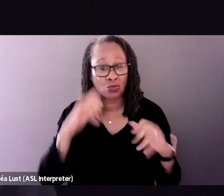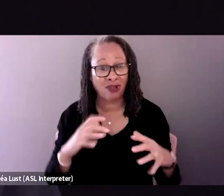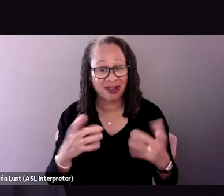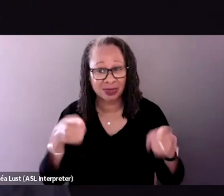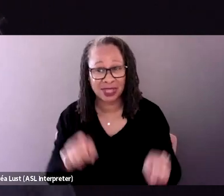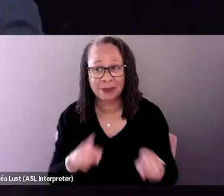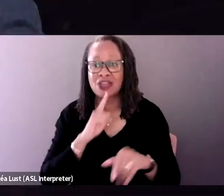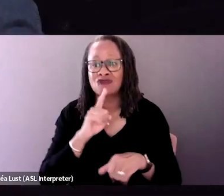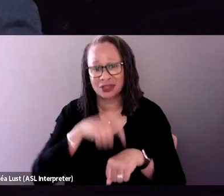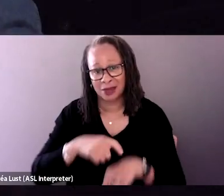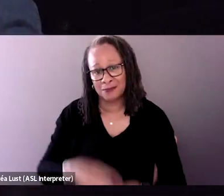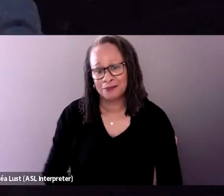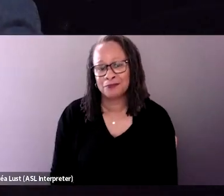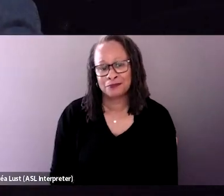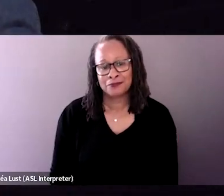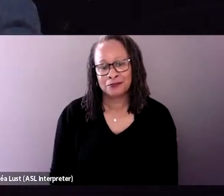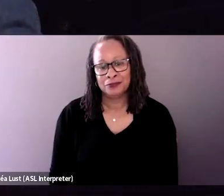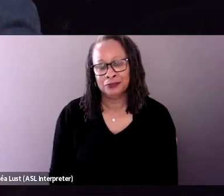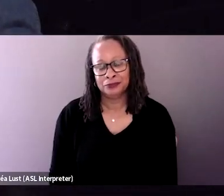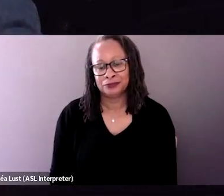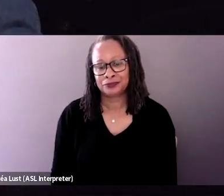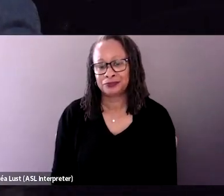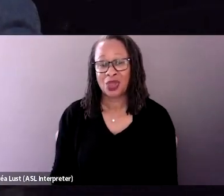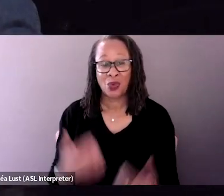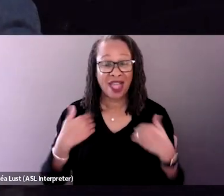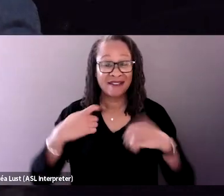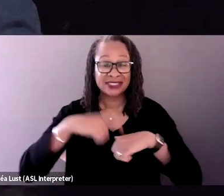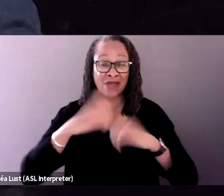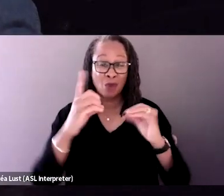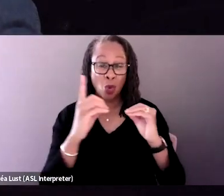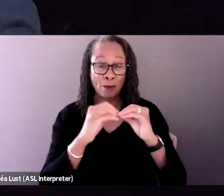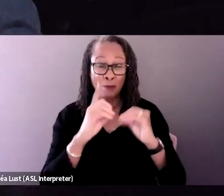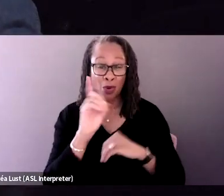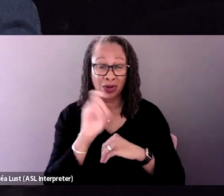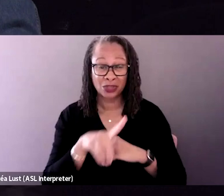real time. We have time for one more.